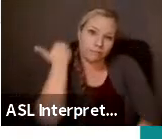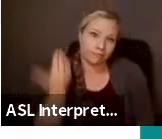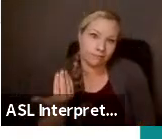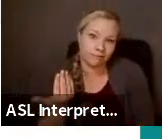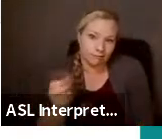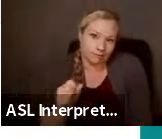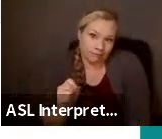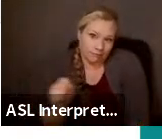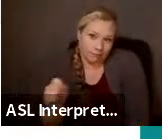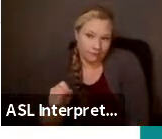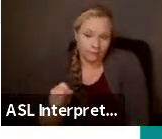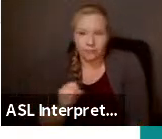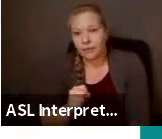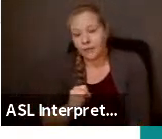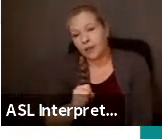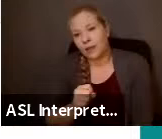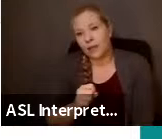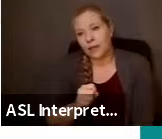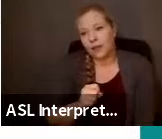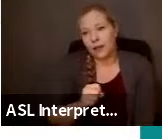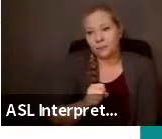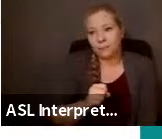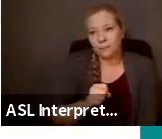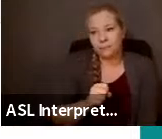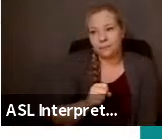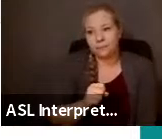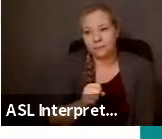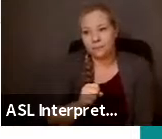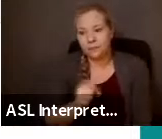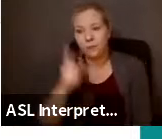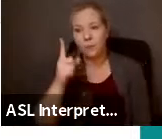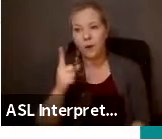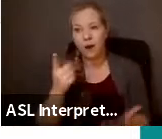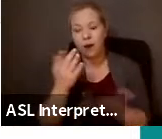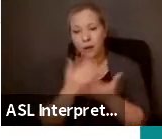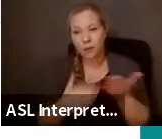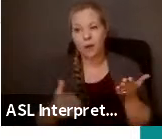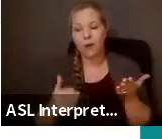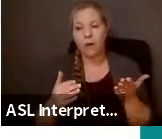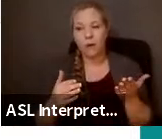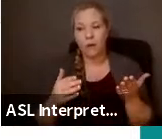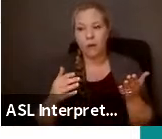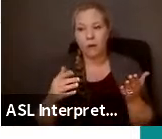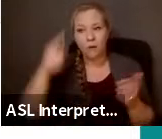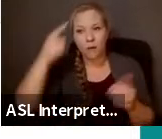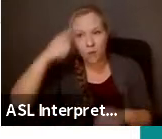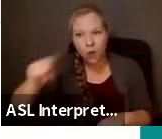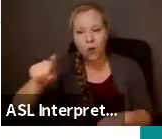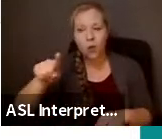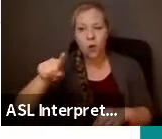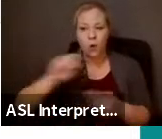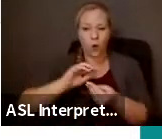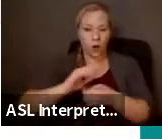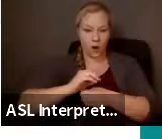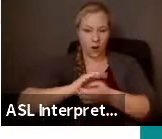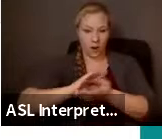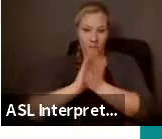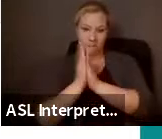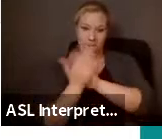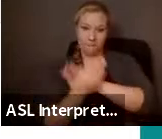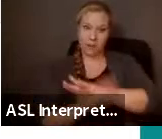And a part of, I think, optimizing the path is minimizing out of direction travel,